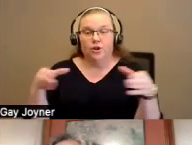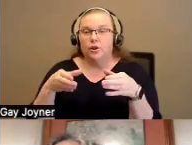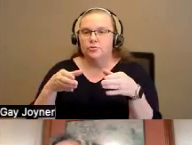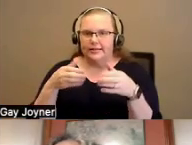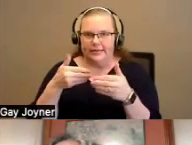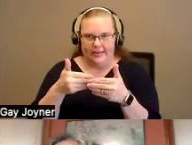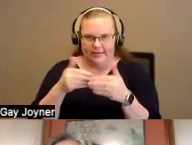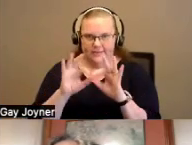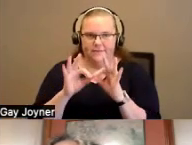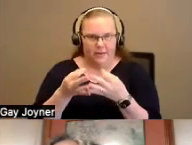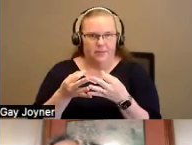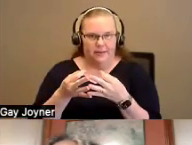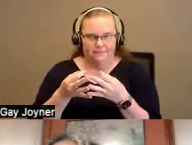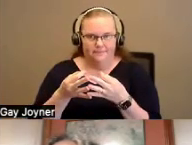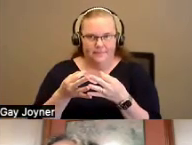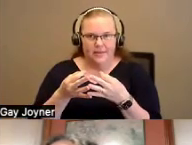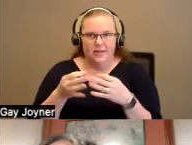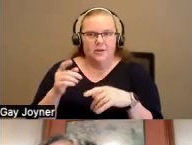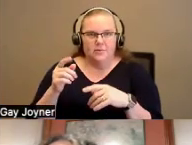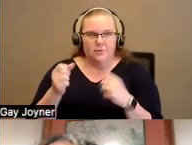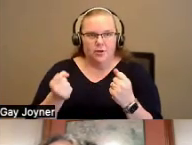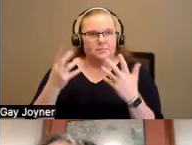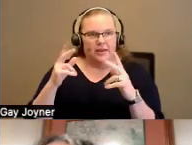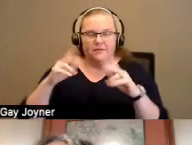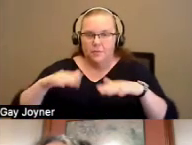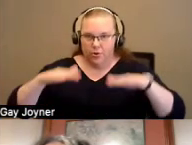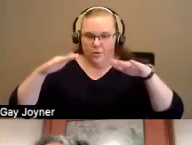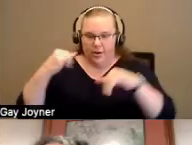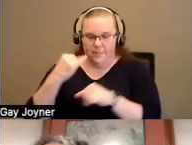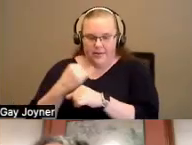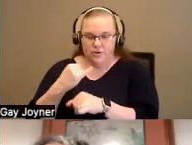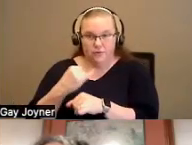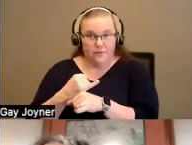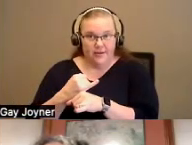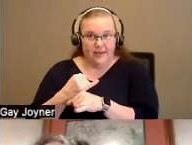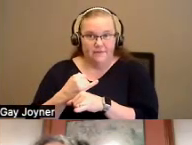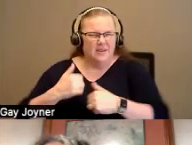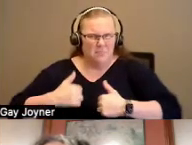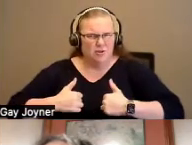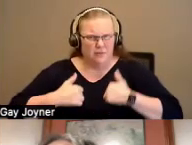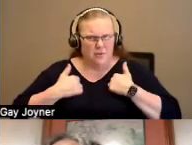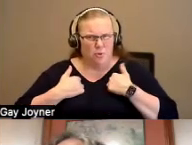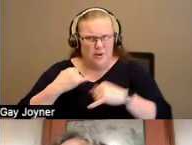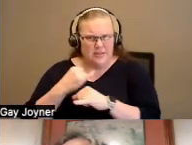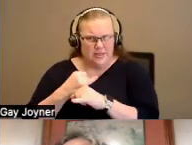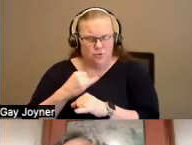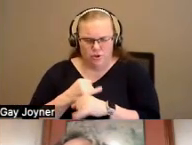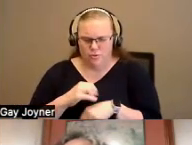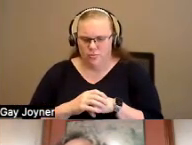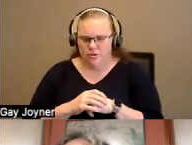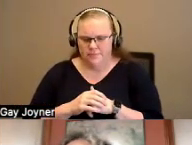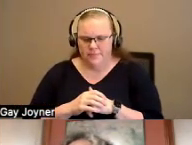are a closely knit family Mm. because many of them grow up in a school for the deaf, and most of them are